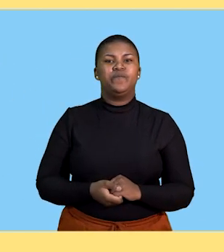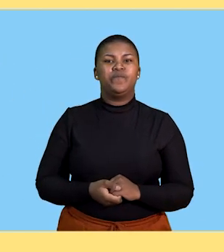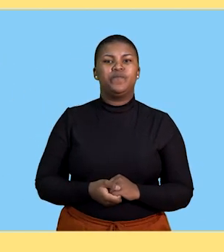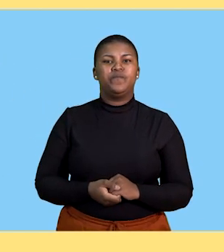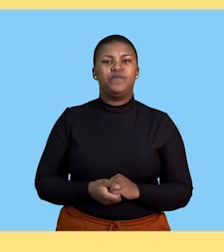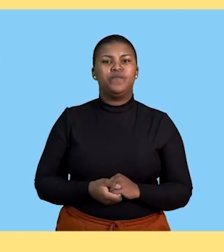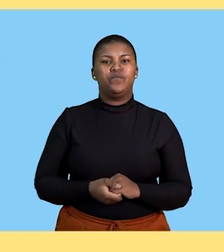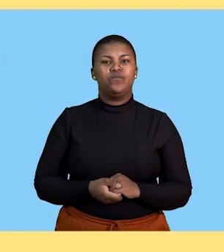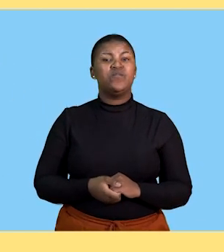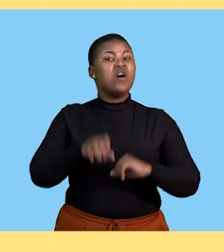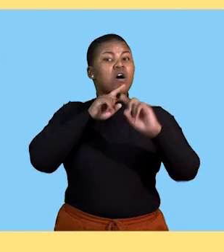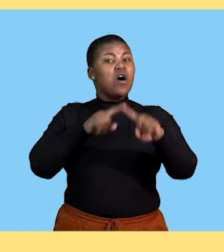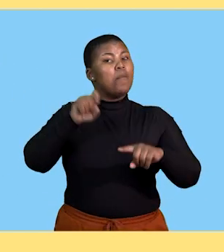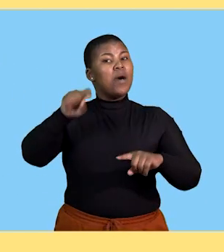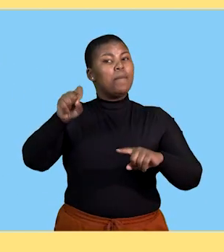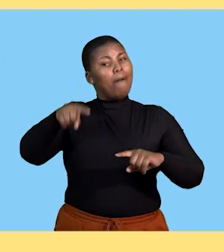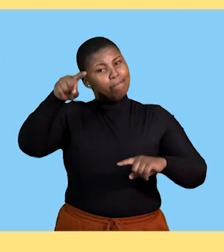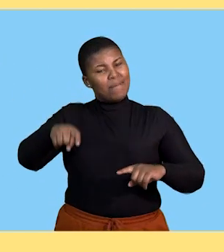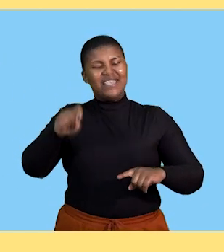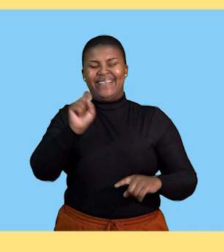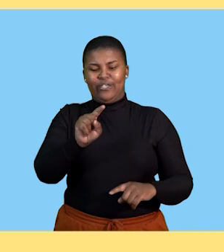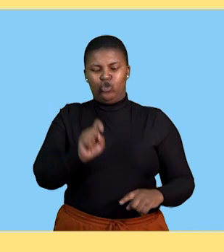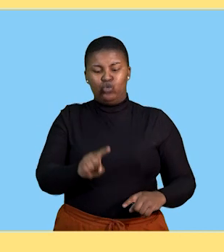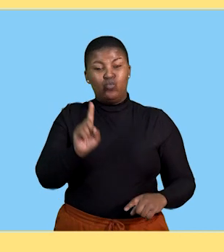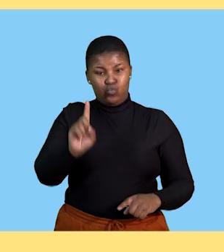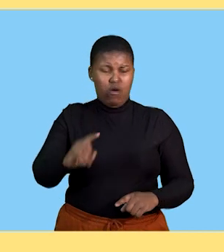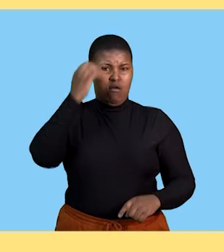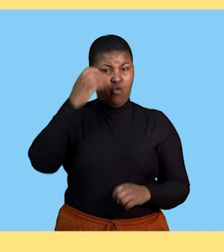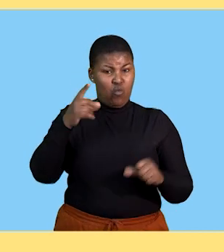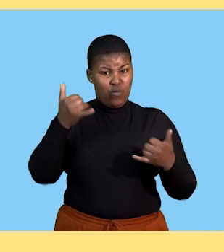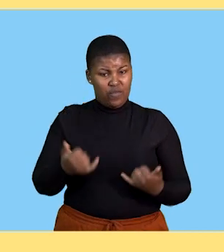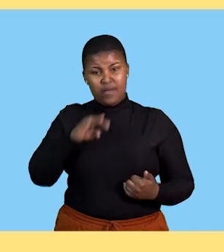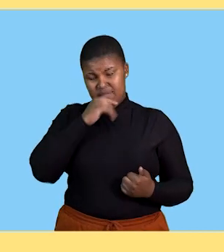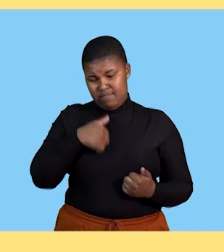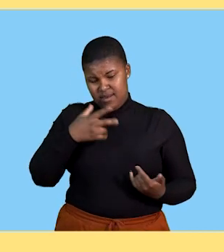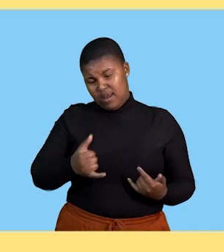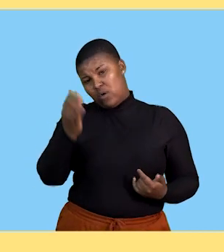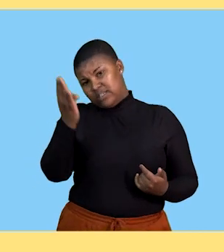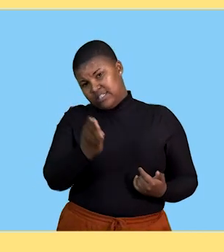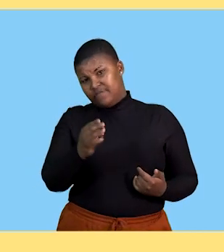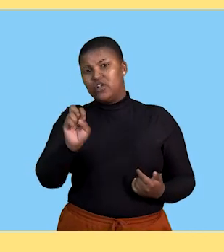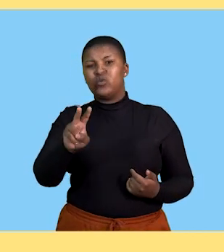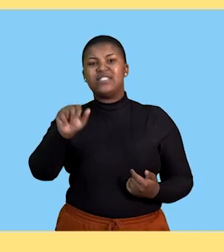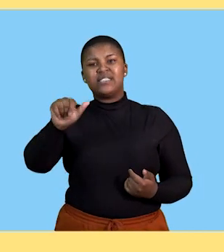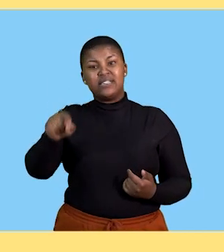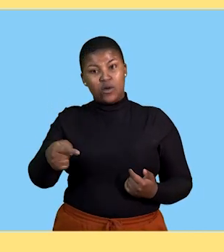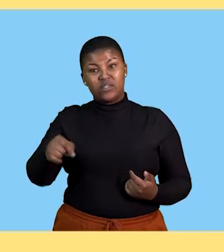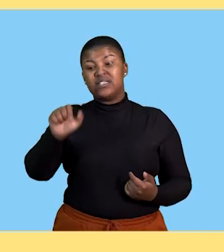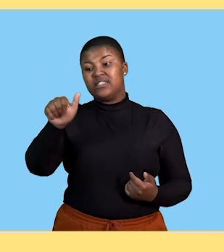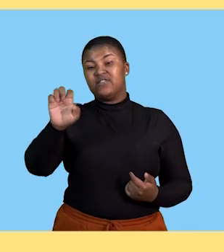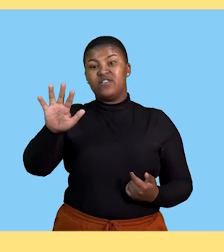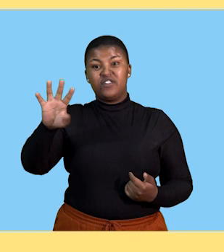26,654. My answer has to be S21. So that means I divide this by